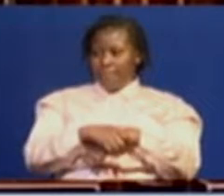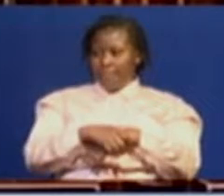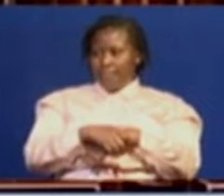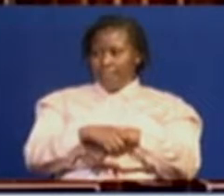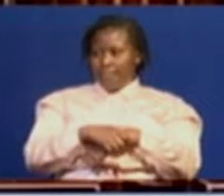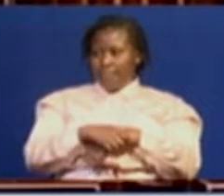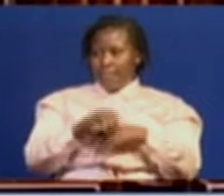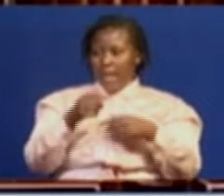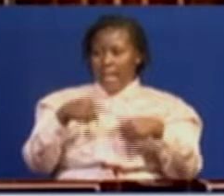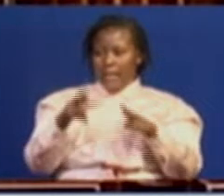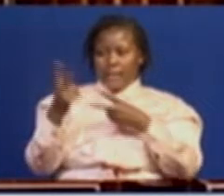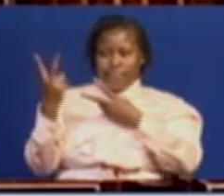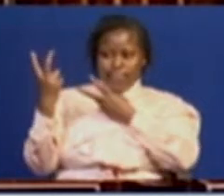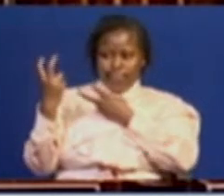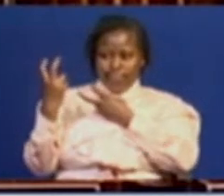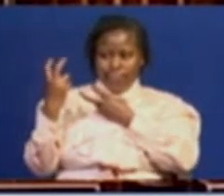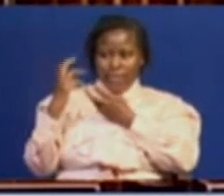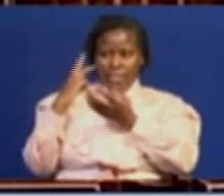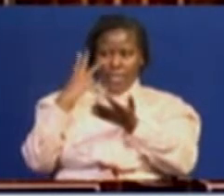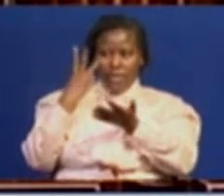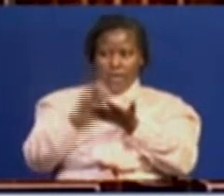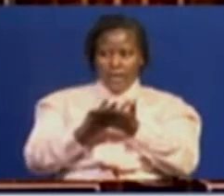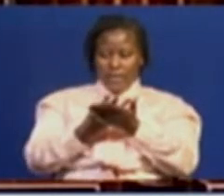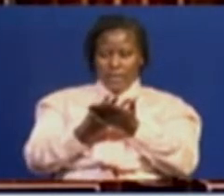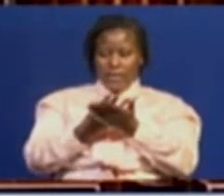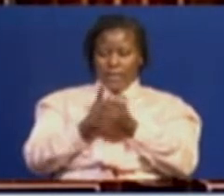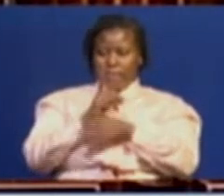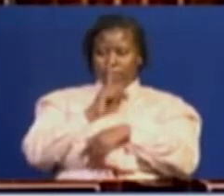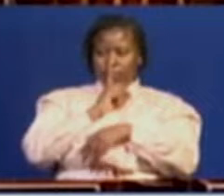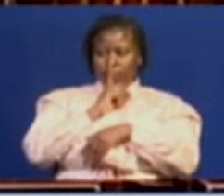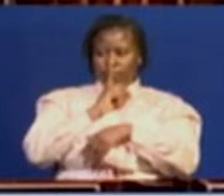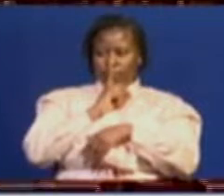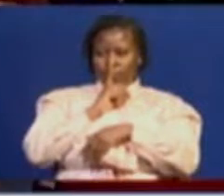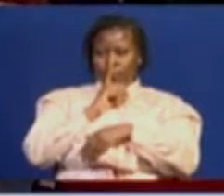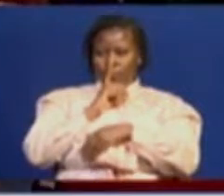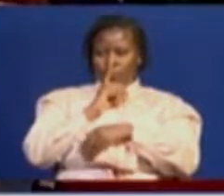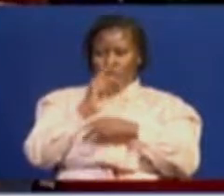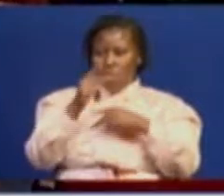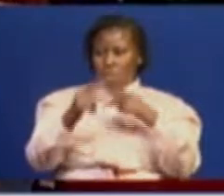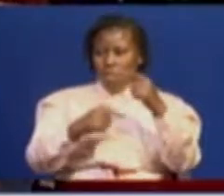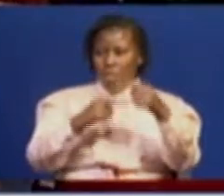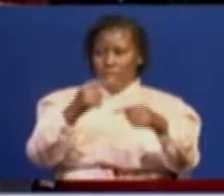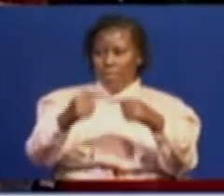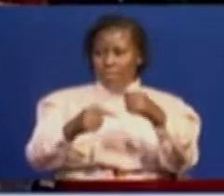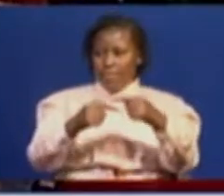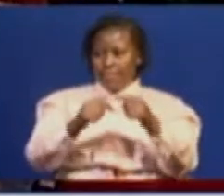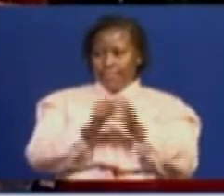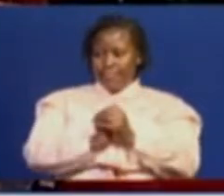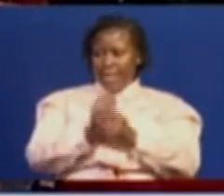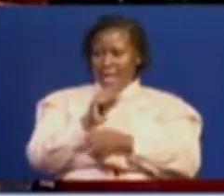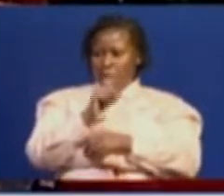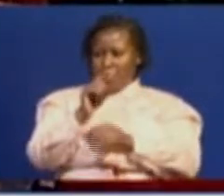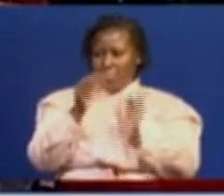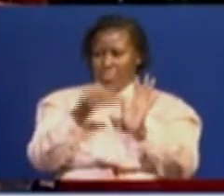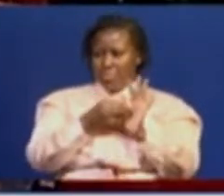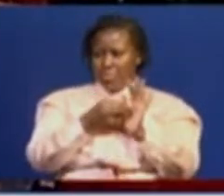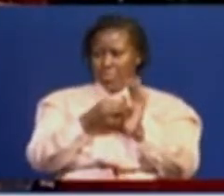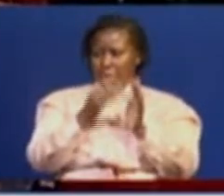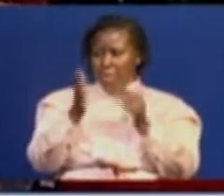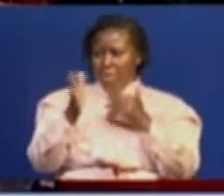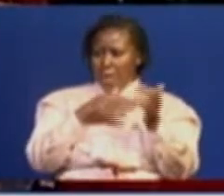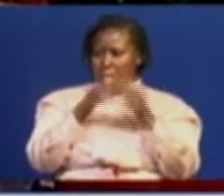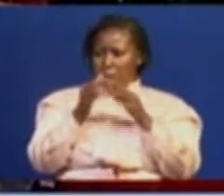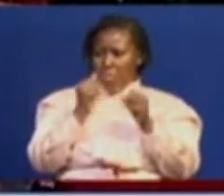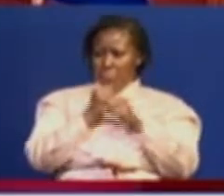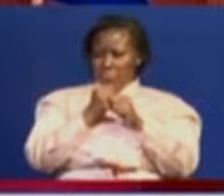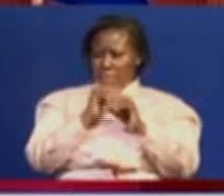Let's hear the witness in total silence. Proceed, Council. I put a question to you, whether